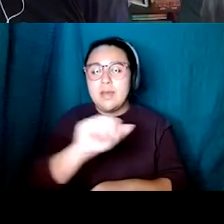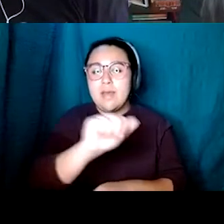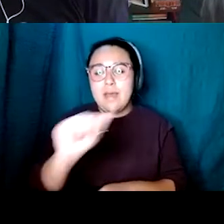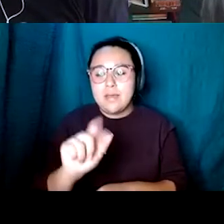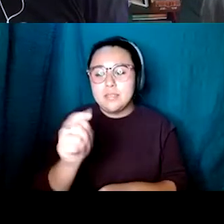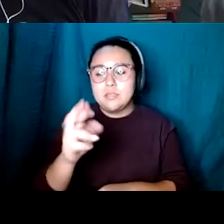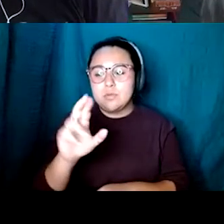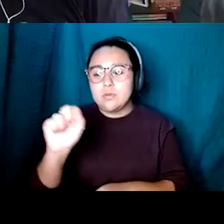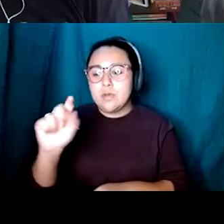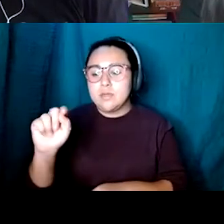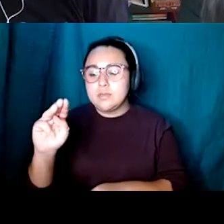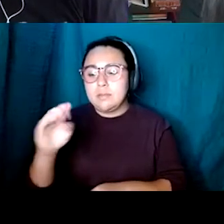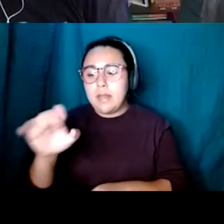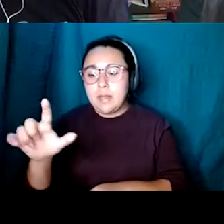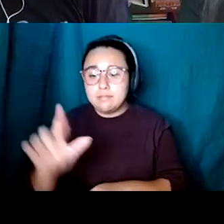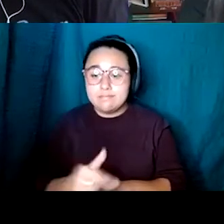Miguel. Miguel?